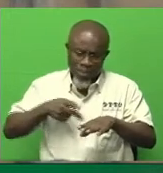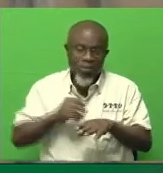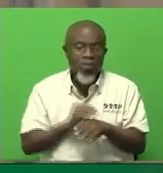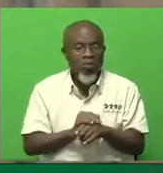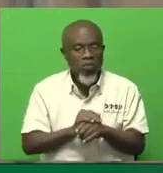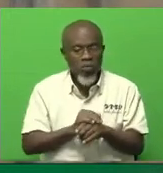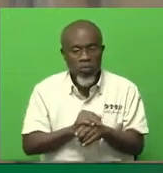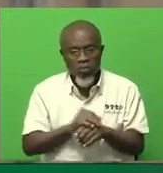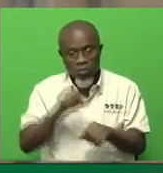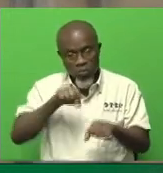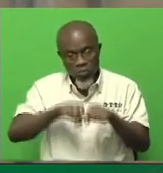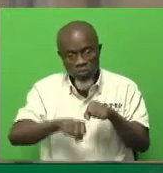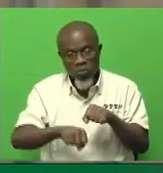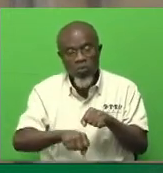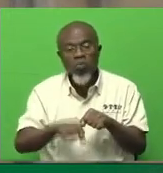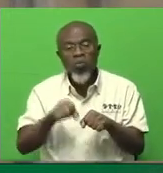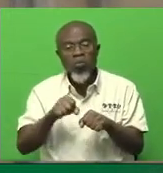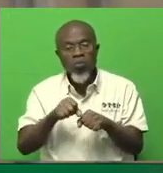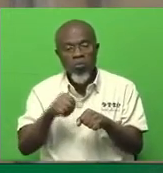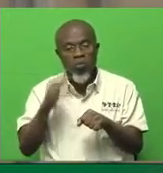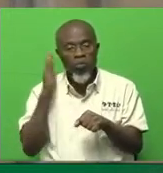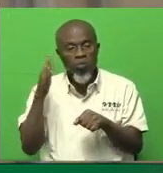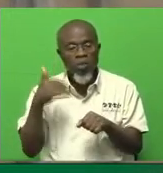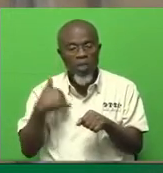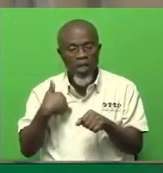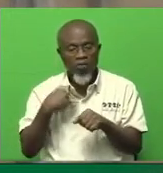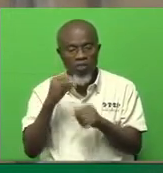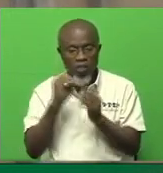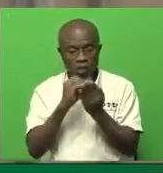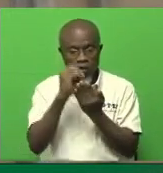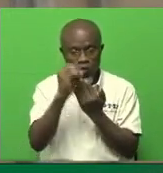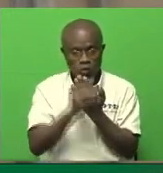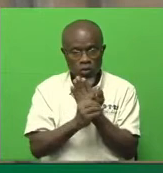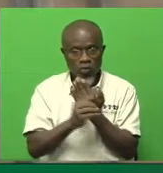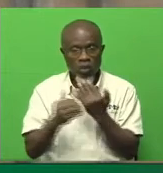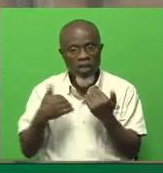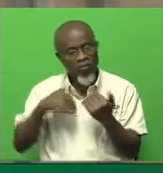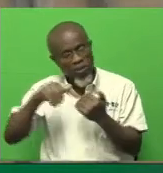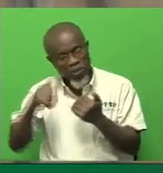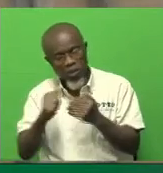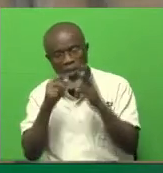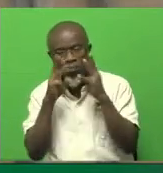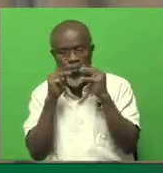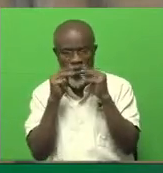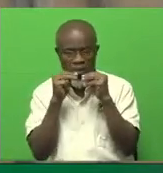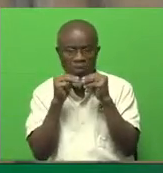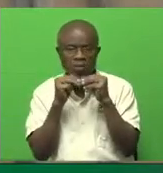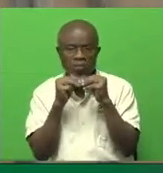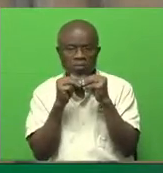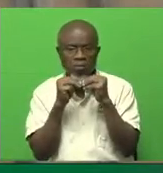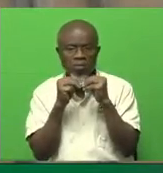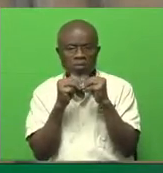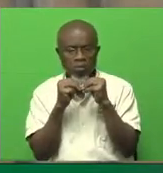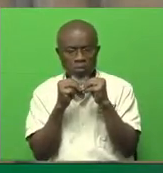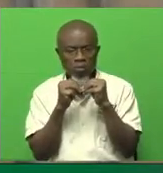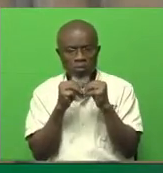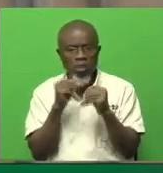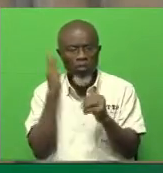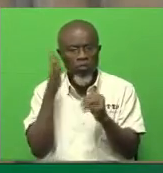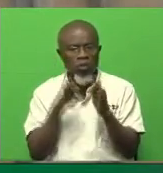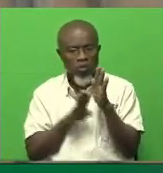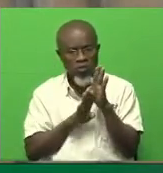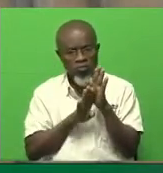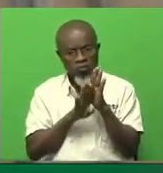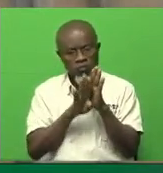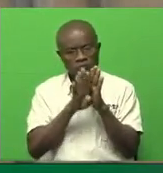part of our three-part stakeholder meetings will be in October 2022 and coming out of this will be the development of